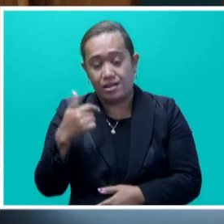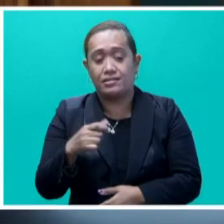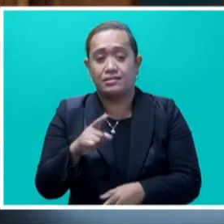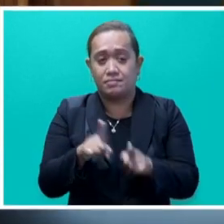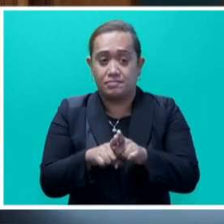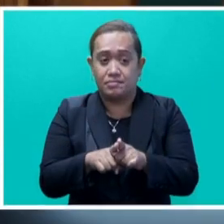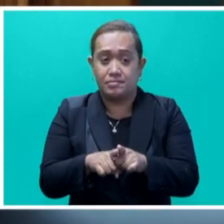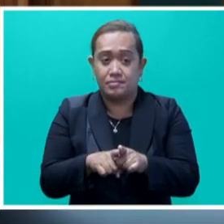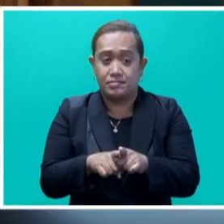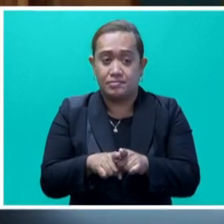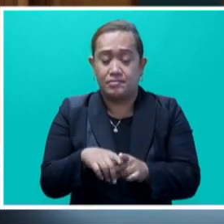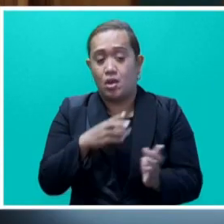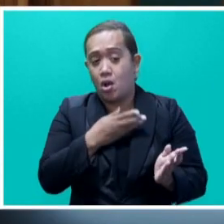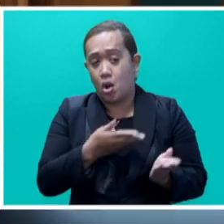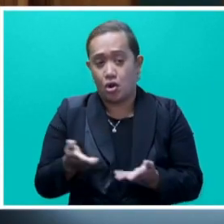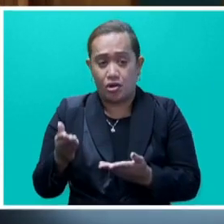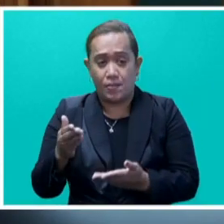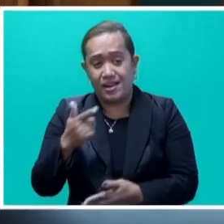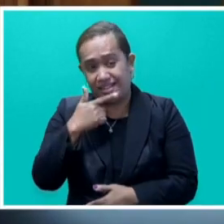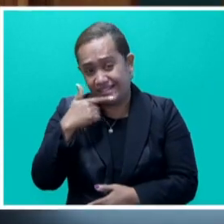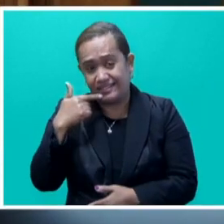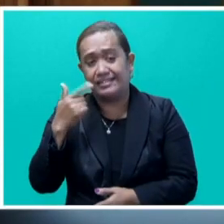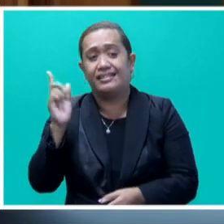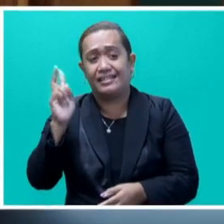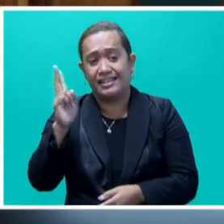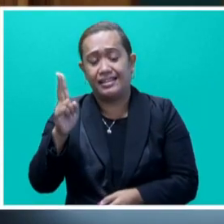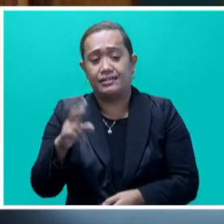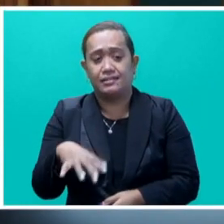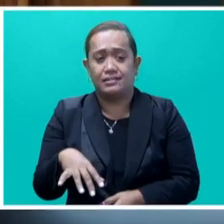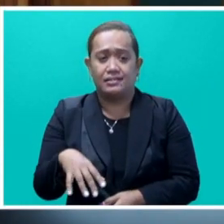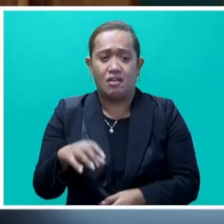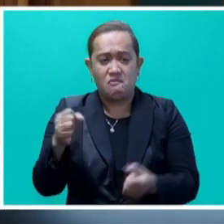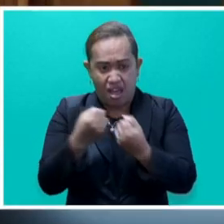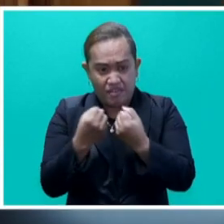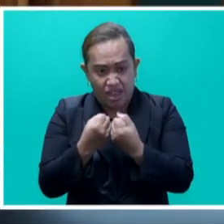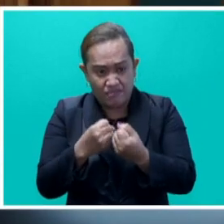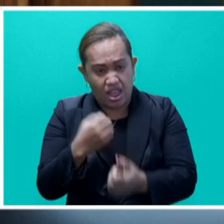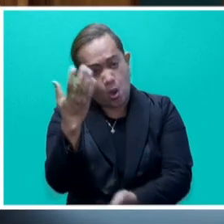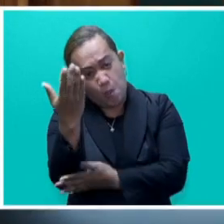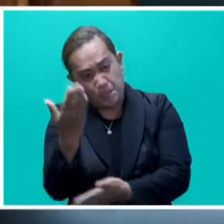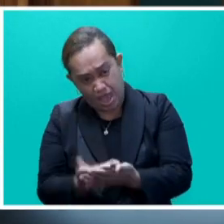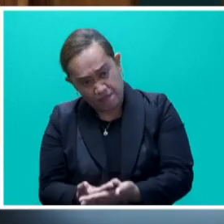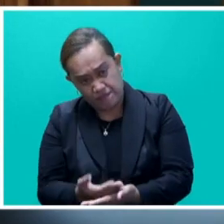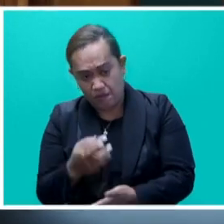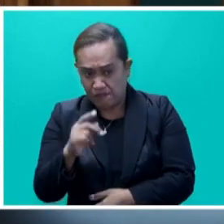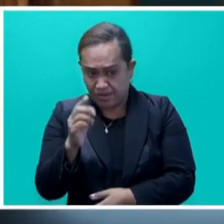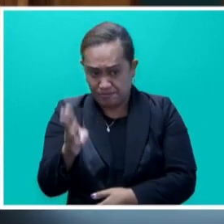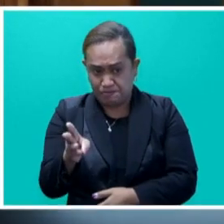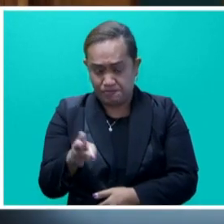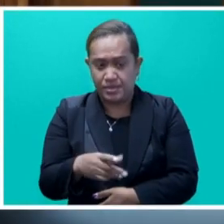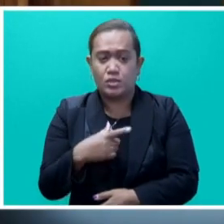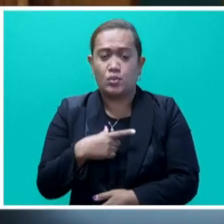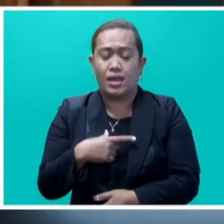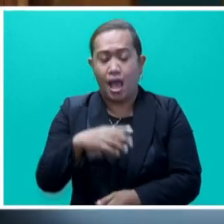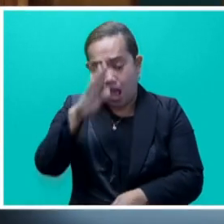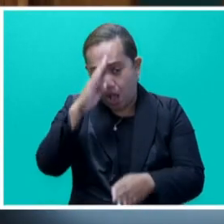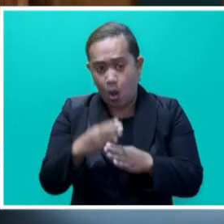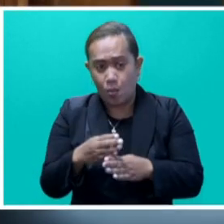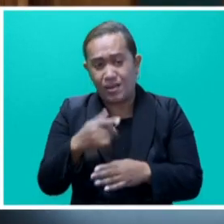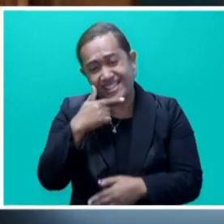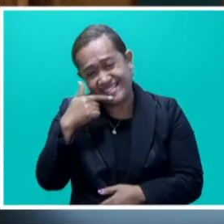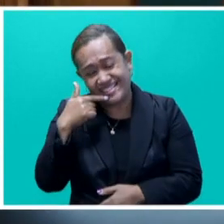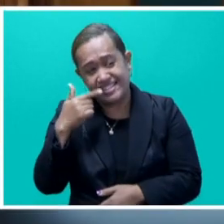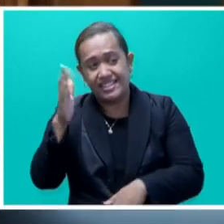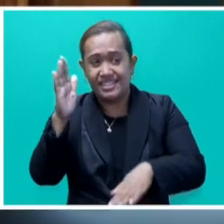it's good that Honourable Ngerengere Tambua has taken up his fight. On that note, I hope that Honourable Ngerengere Tambua now sits in